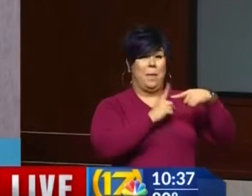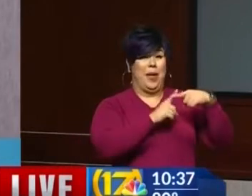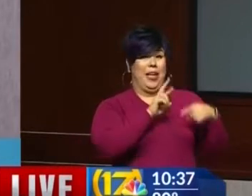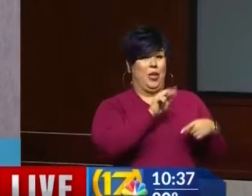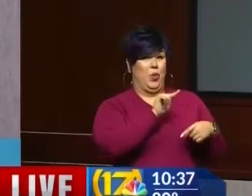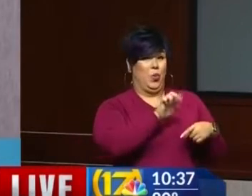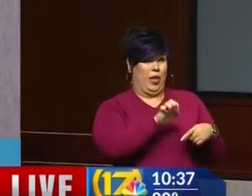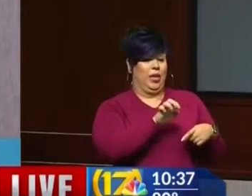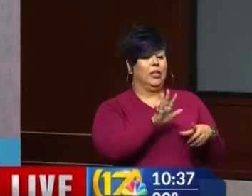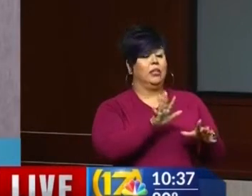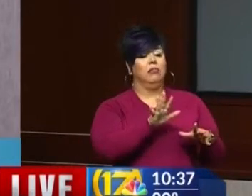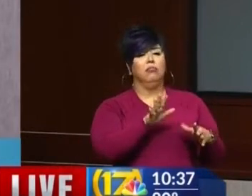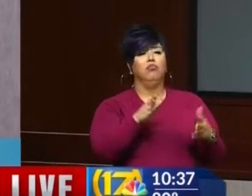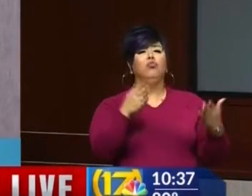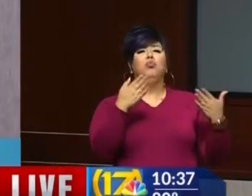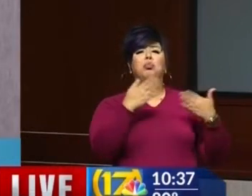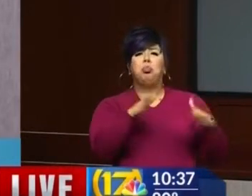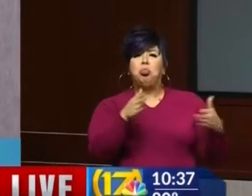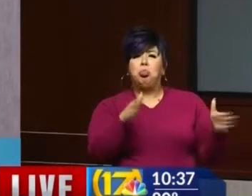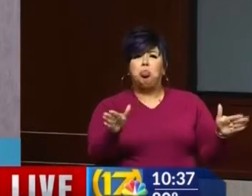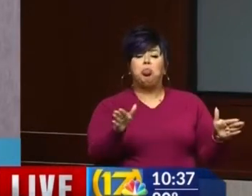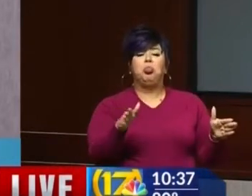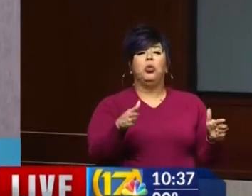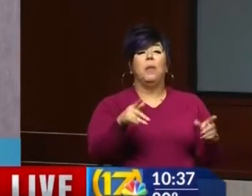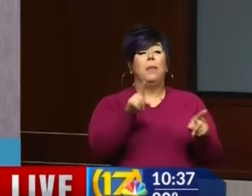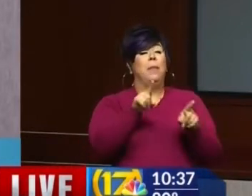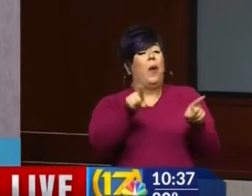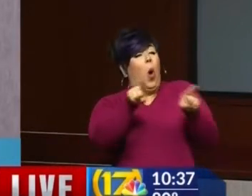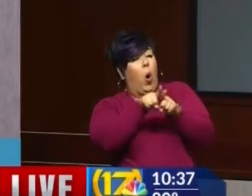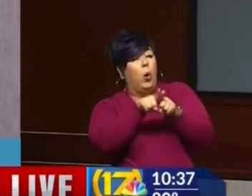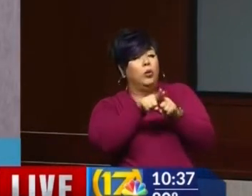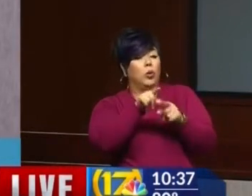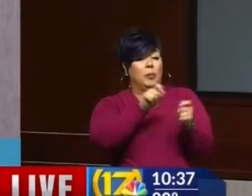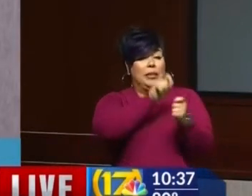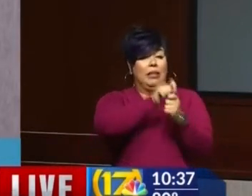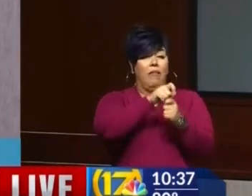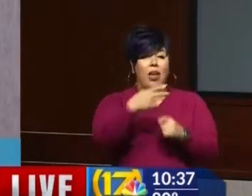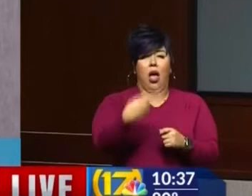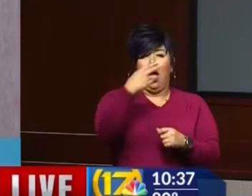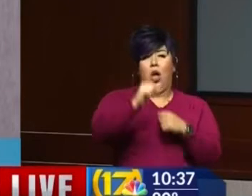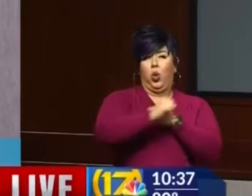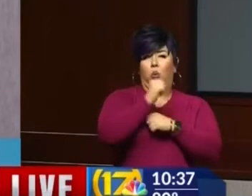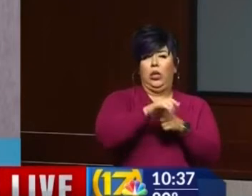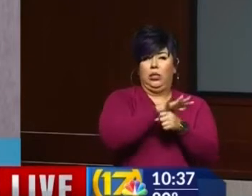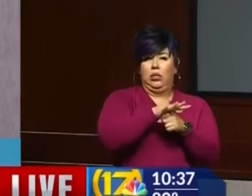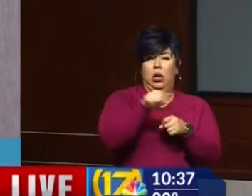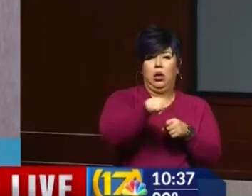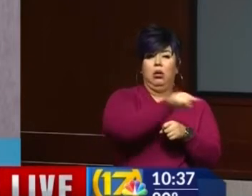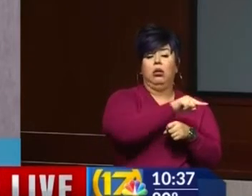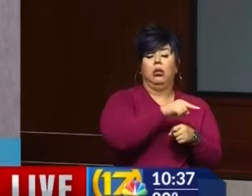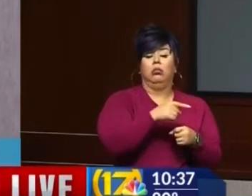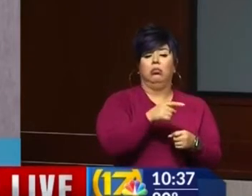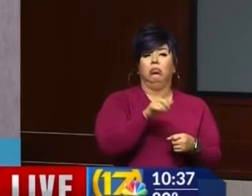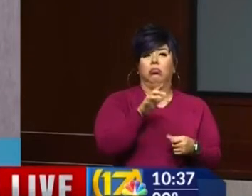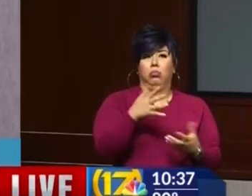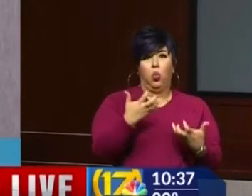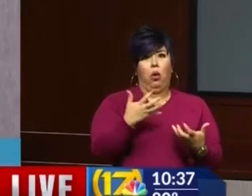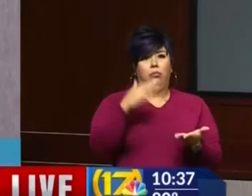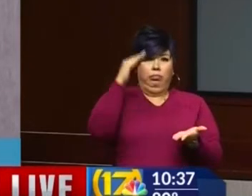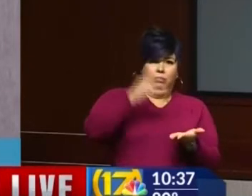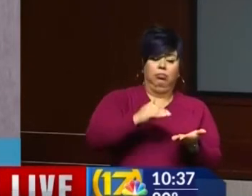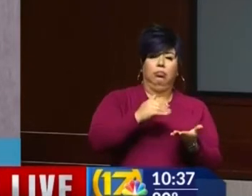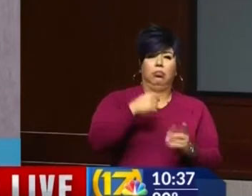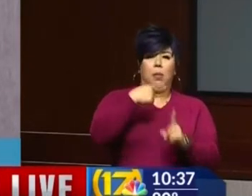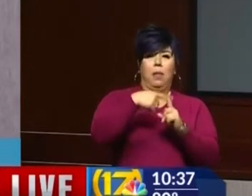only overall, but in certain high-risk areas and communities in